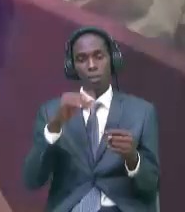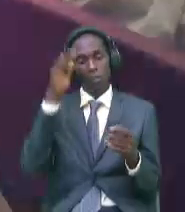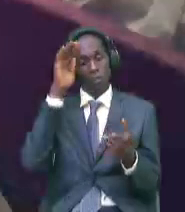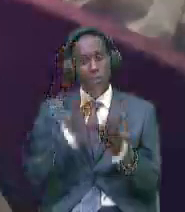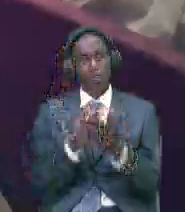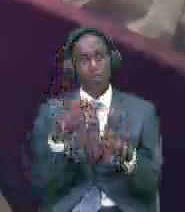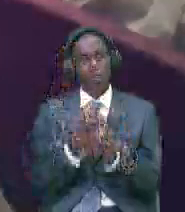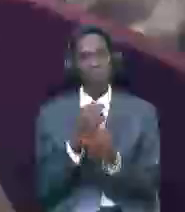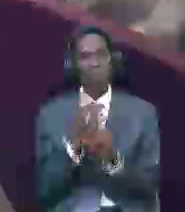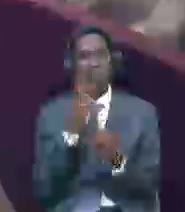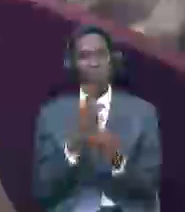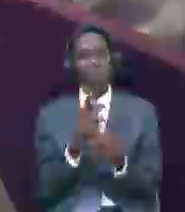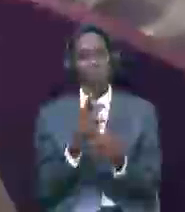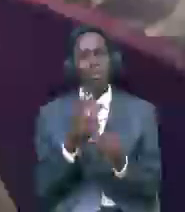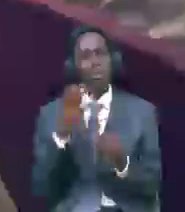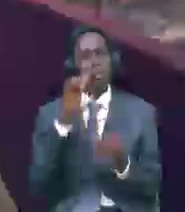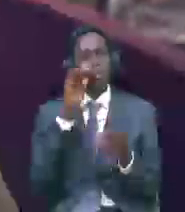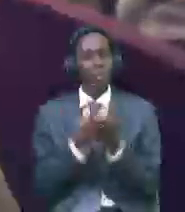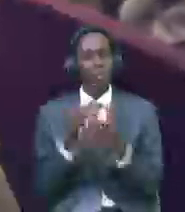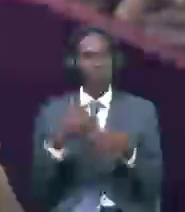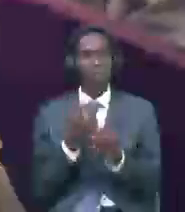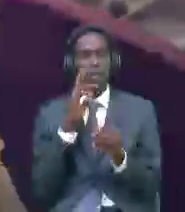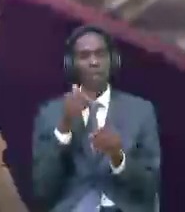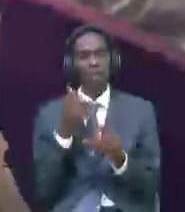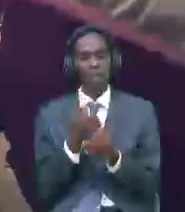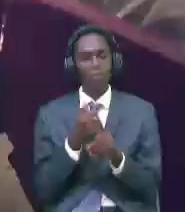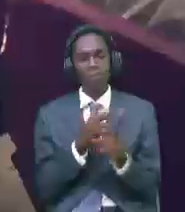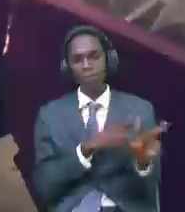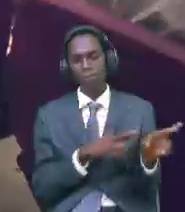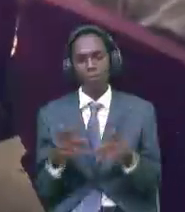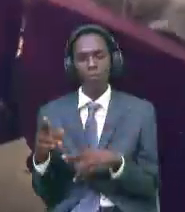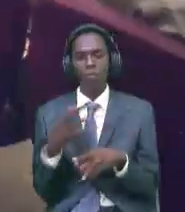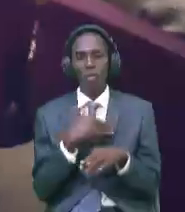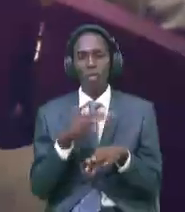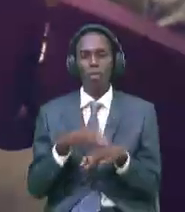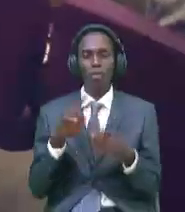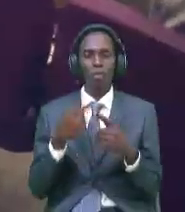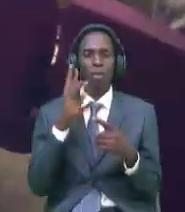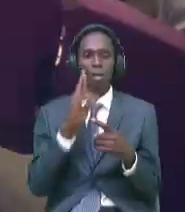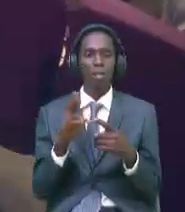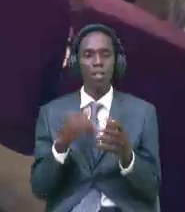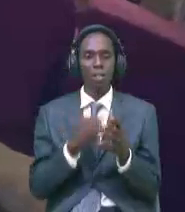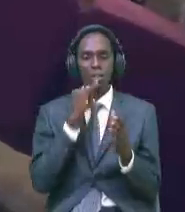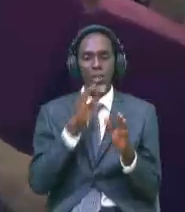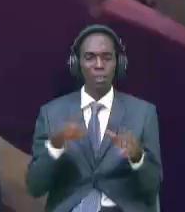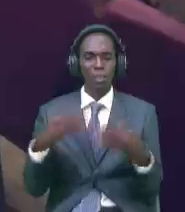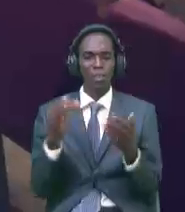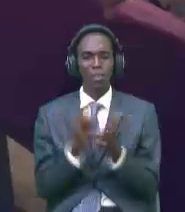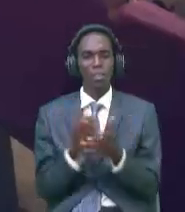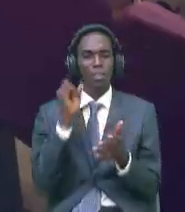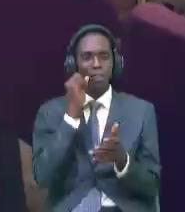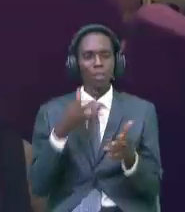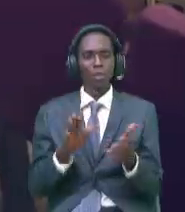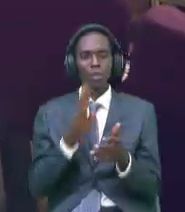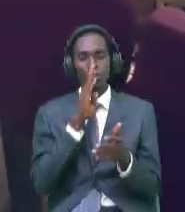ready. And then he says in verse 8, it says, and to her was granted that she should be arrayed in